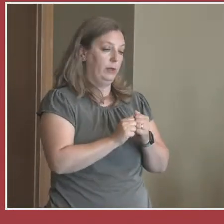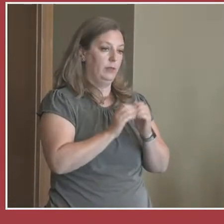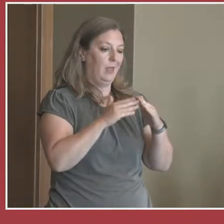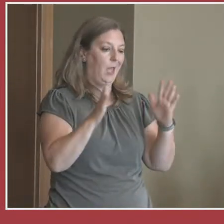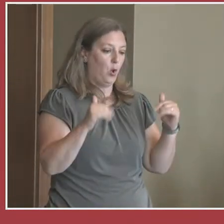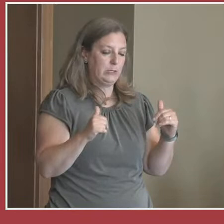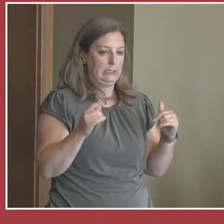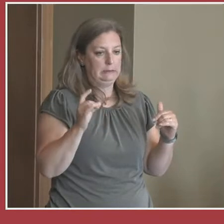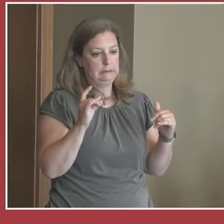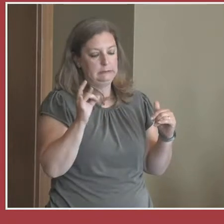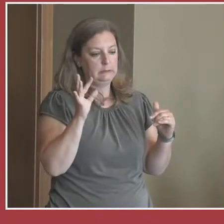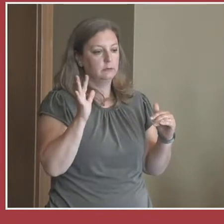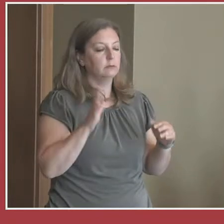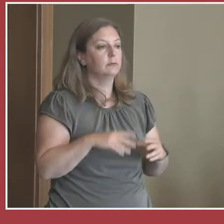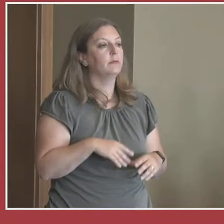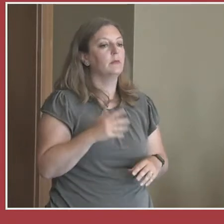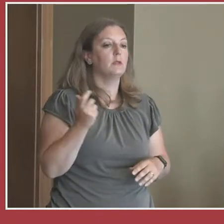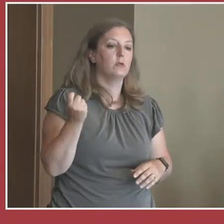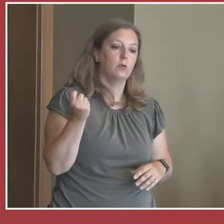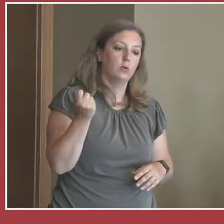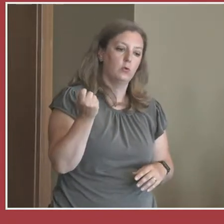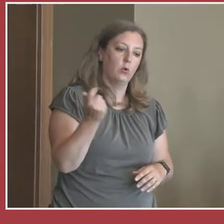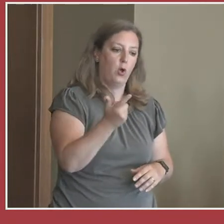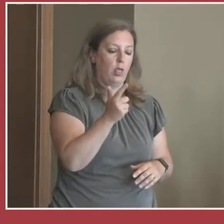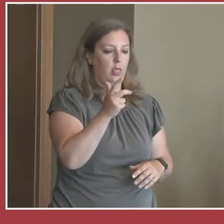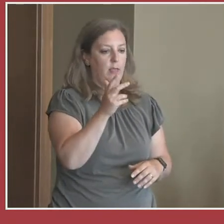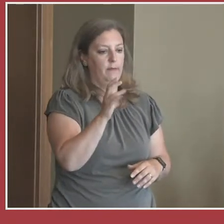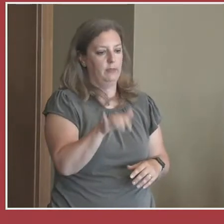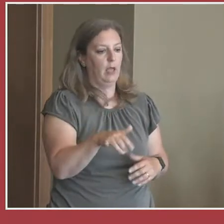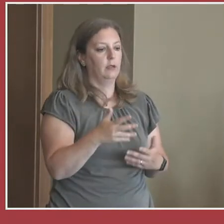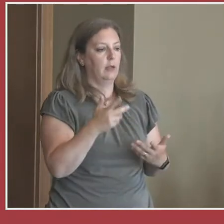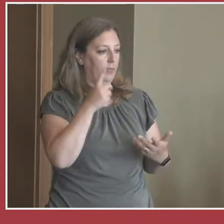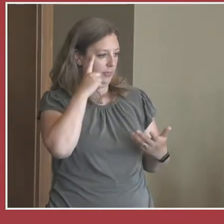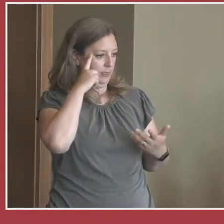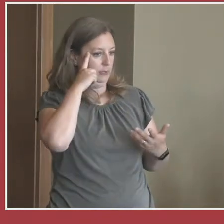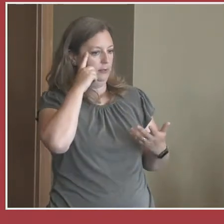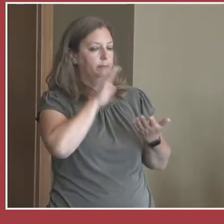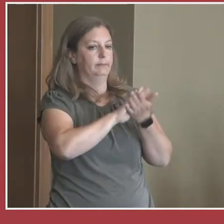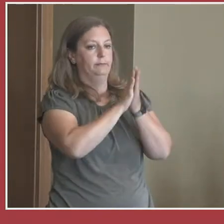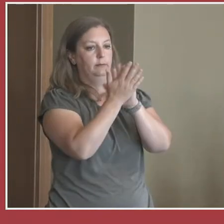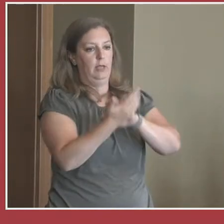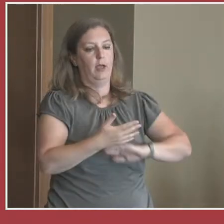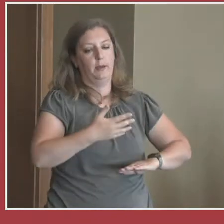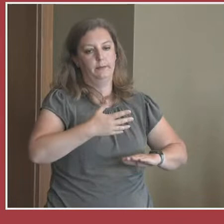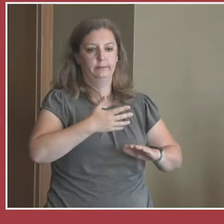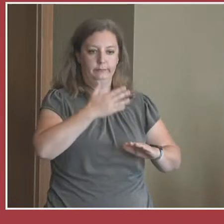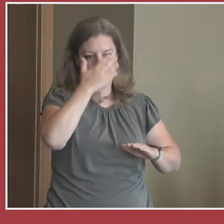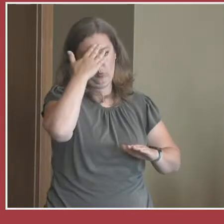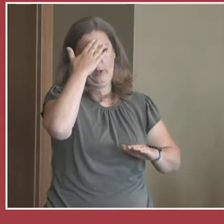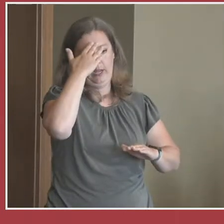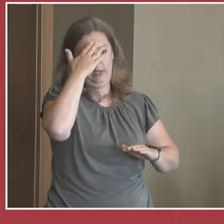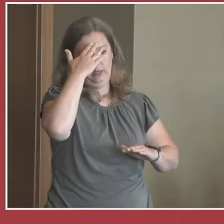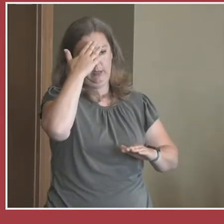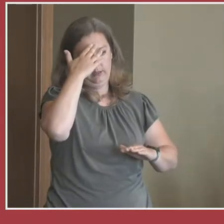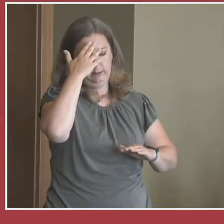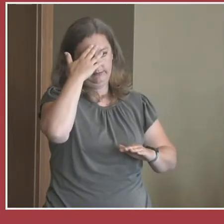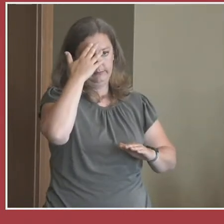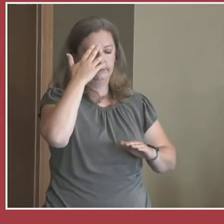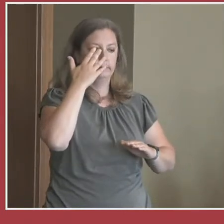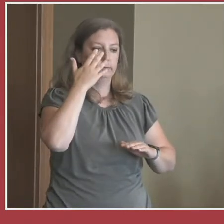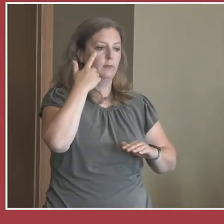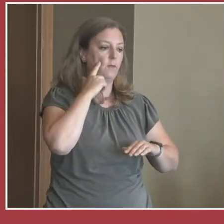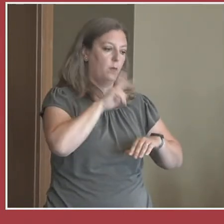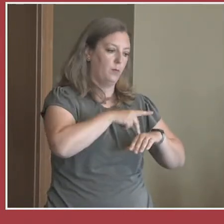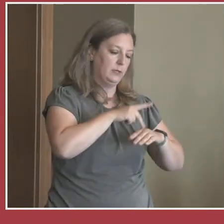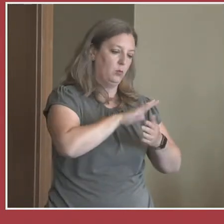issue. All of those things, I think, have become very aware at the principal and